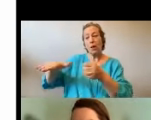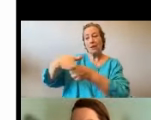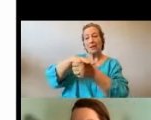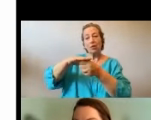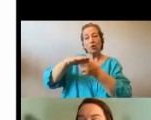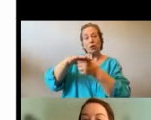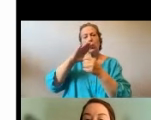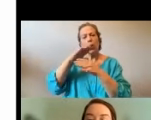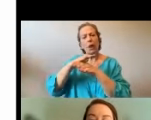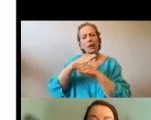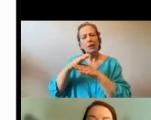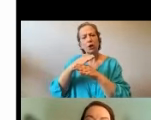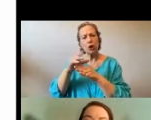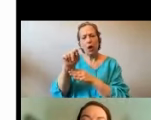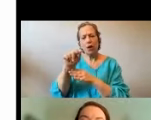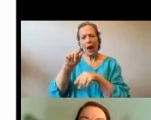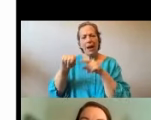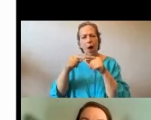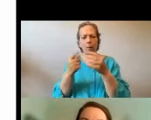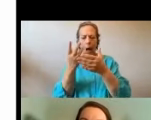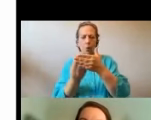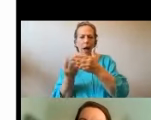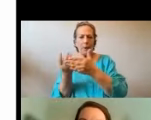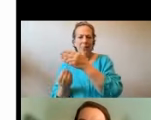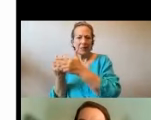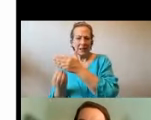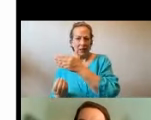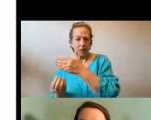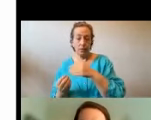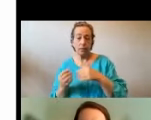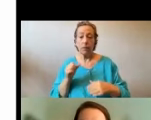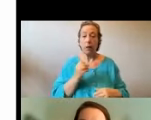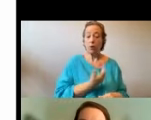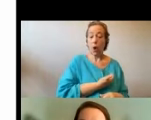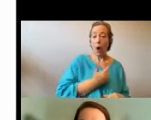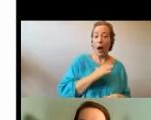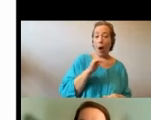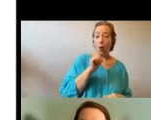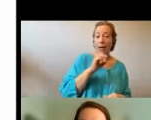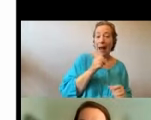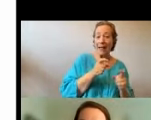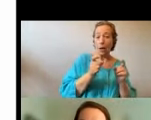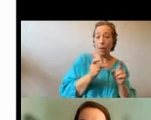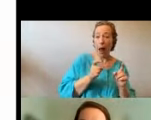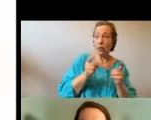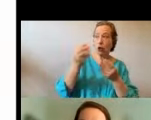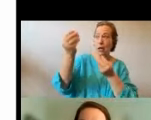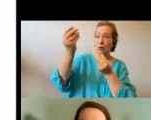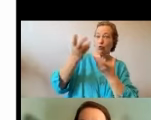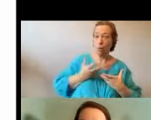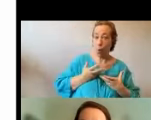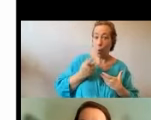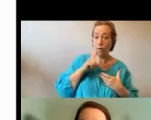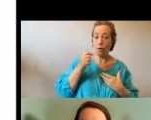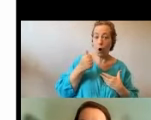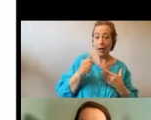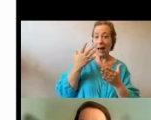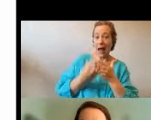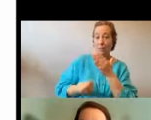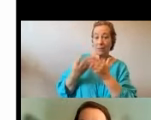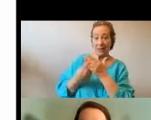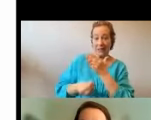absenteeism data with Nemours so that our case managers get reports of absenteeism data and could potentially